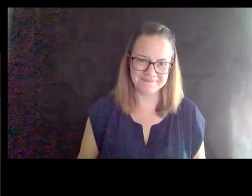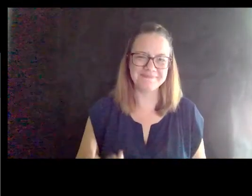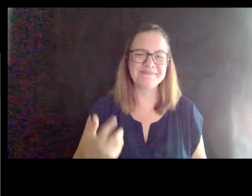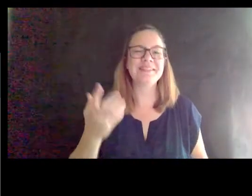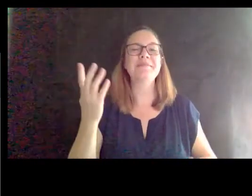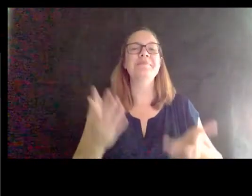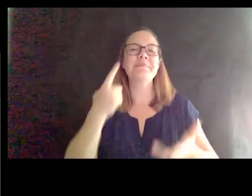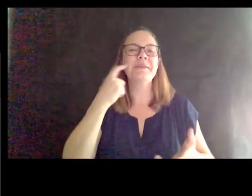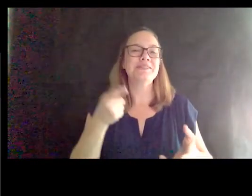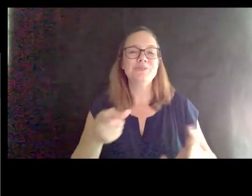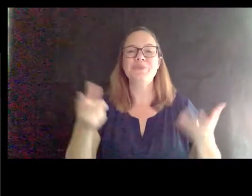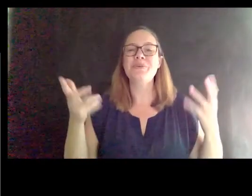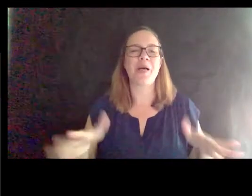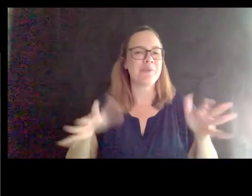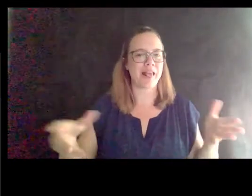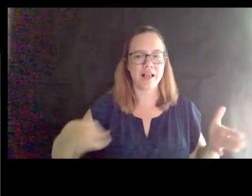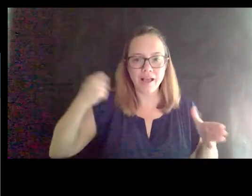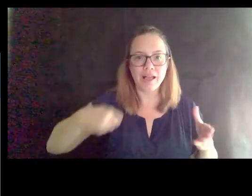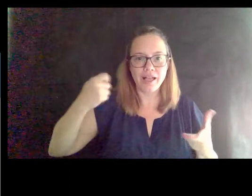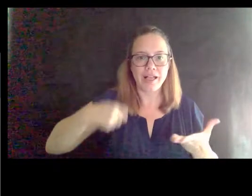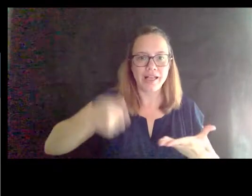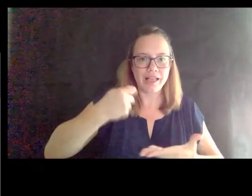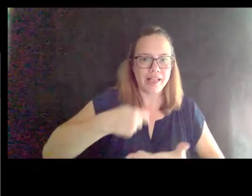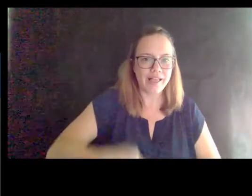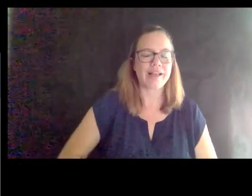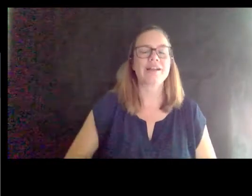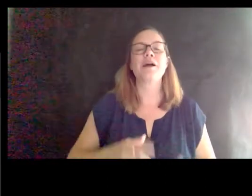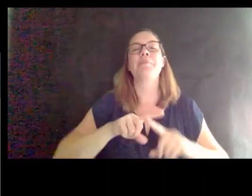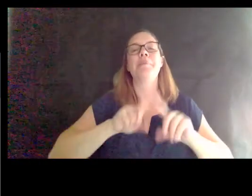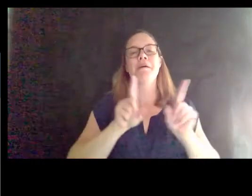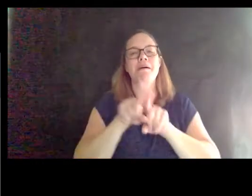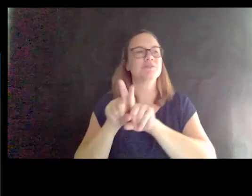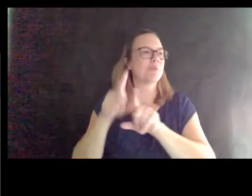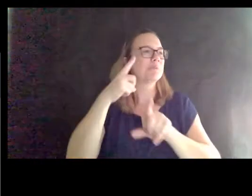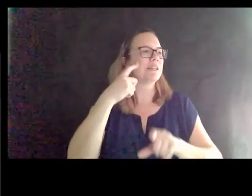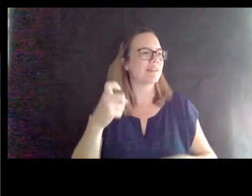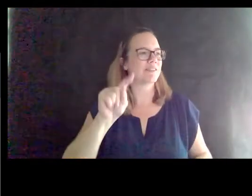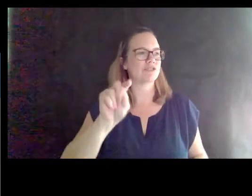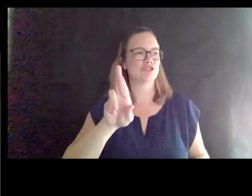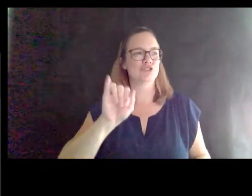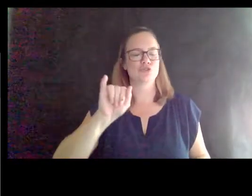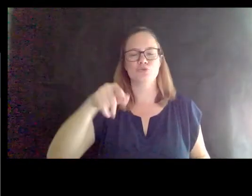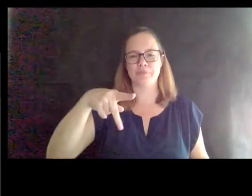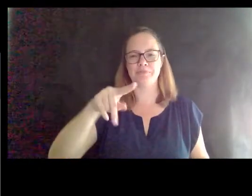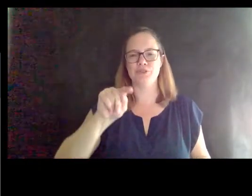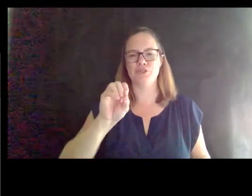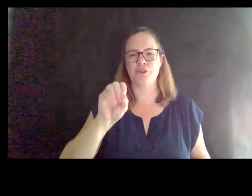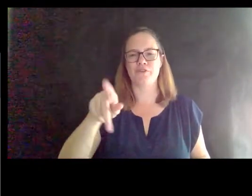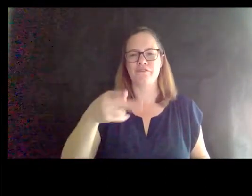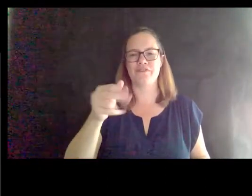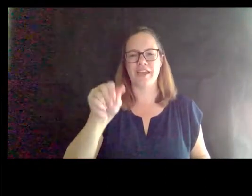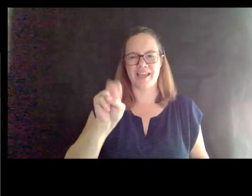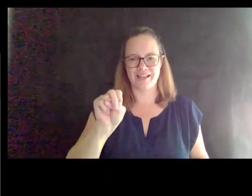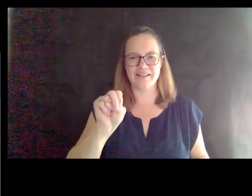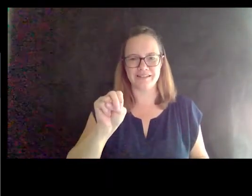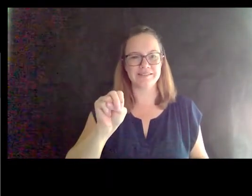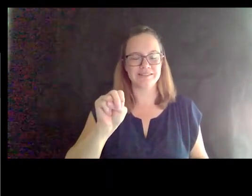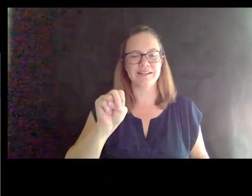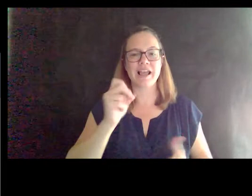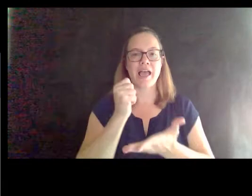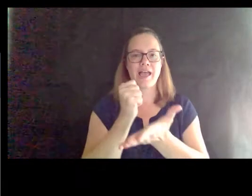probably because you just ate a lot of food, but it's also because of that tryptophan. It really helps to promote